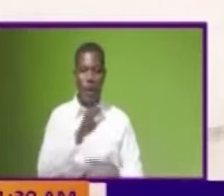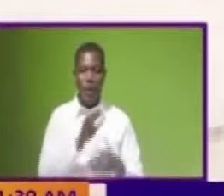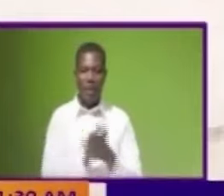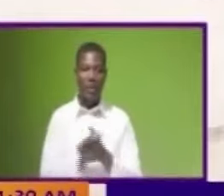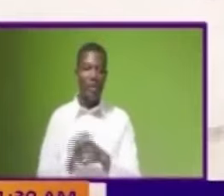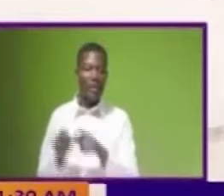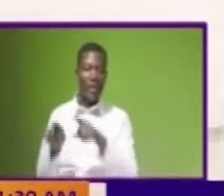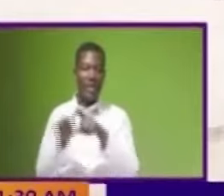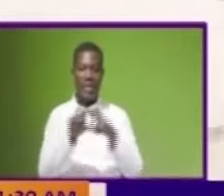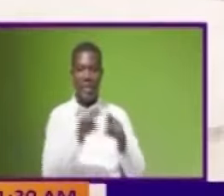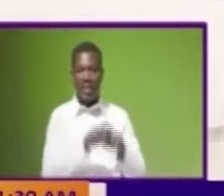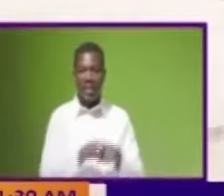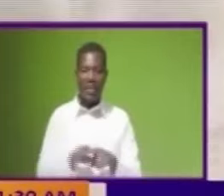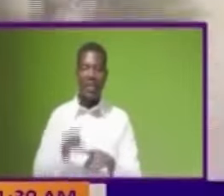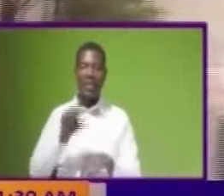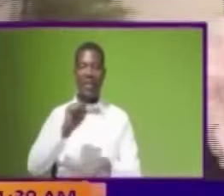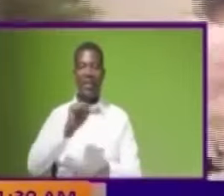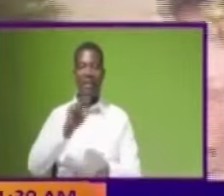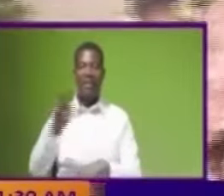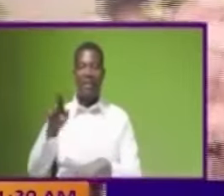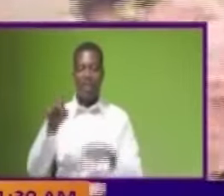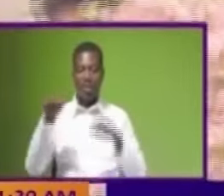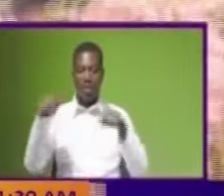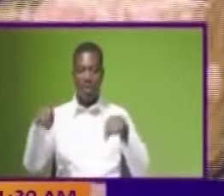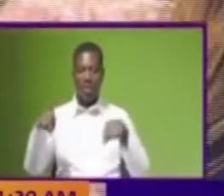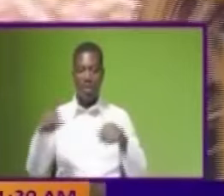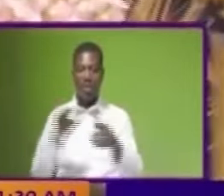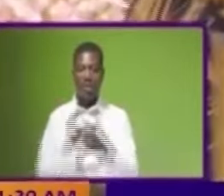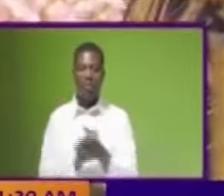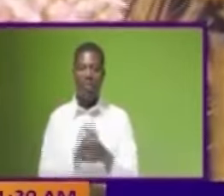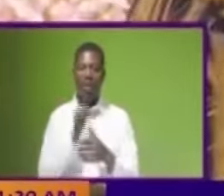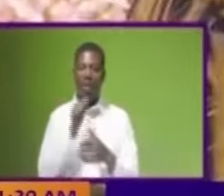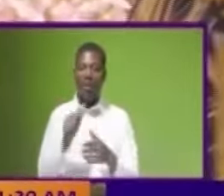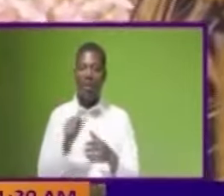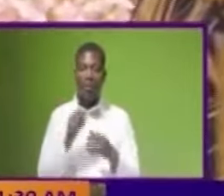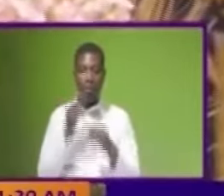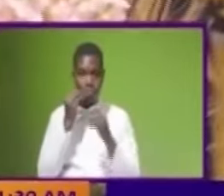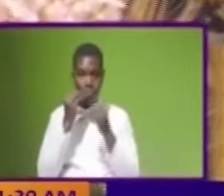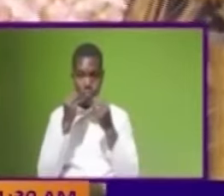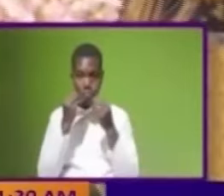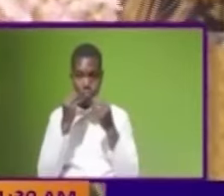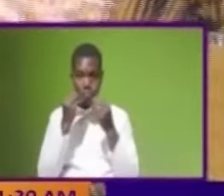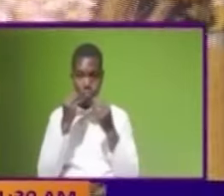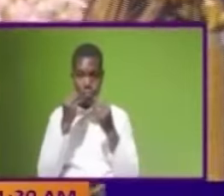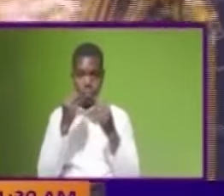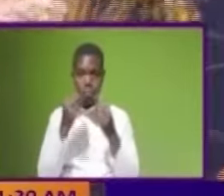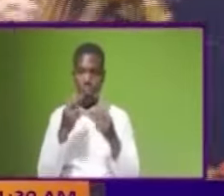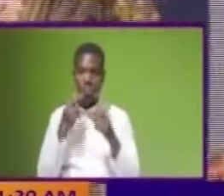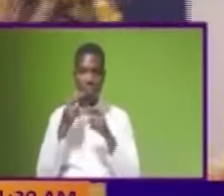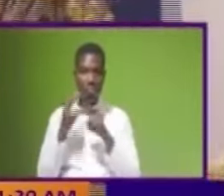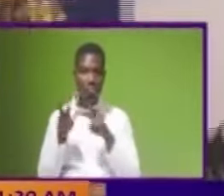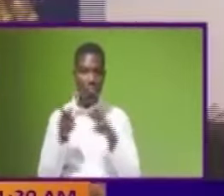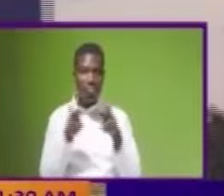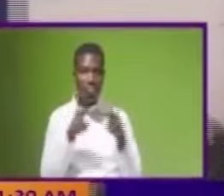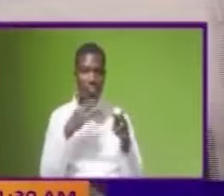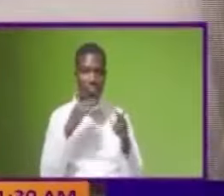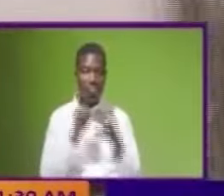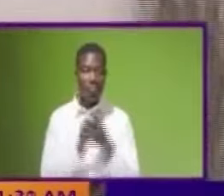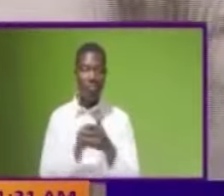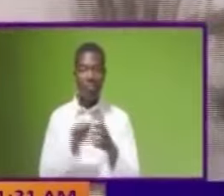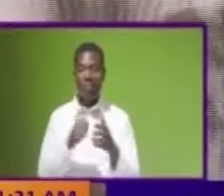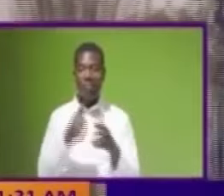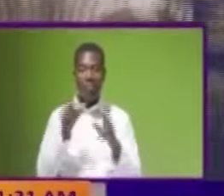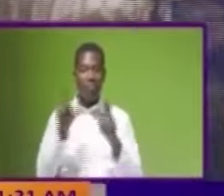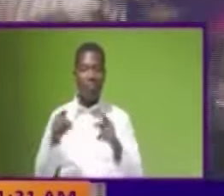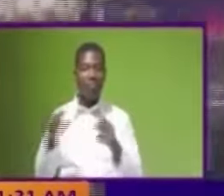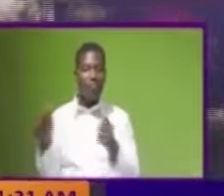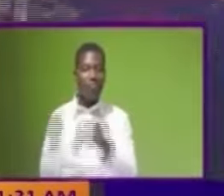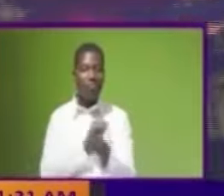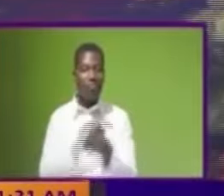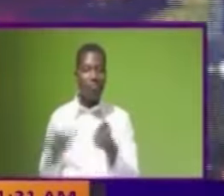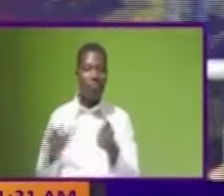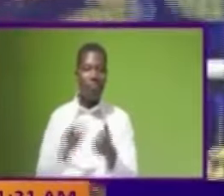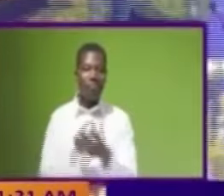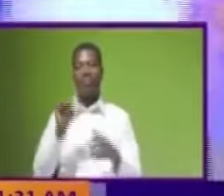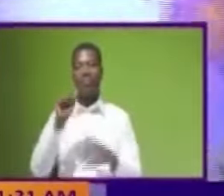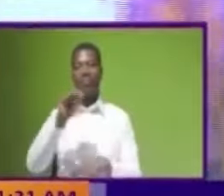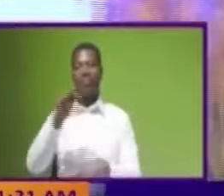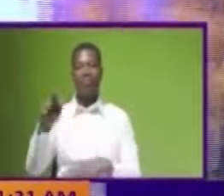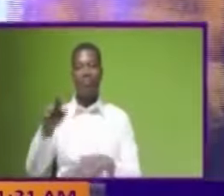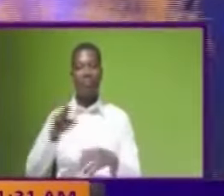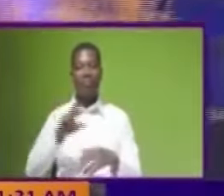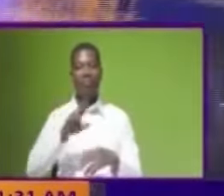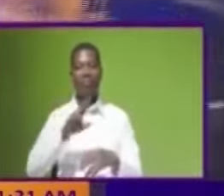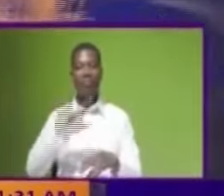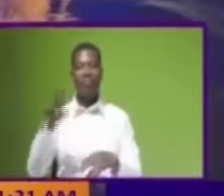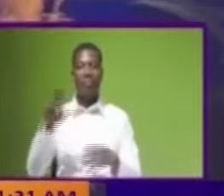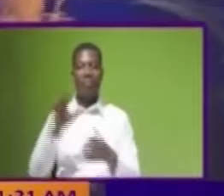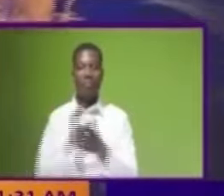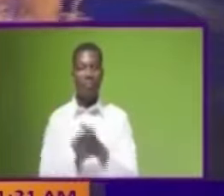nkuano. No Pentecost church in Kumase. I was betting ye shia. Enya ni pana still na dum chedi a enya e wo wokumase